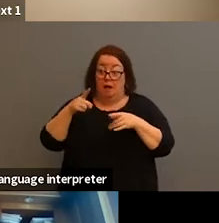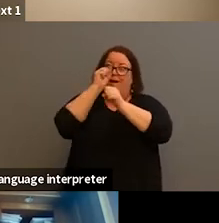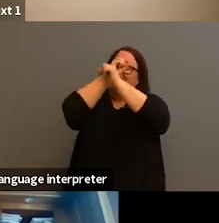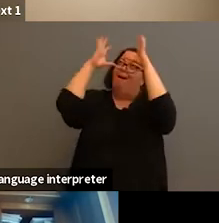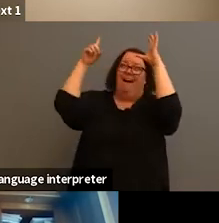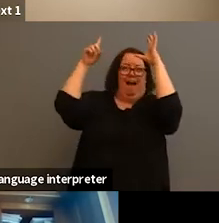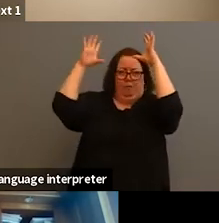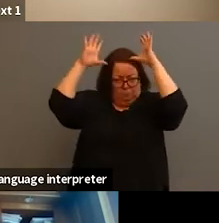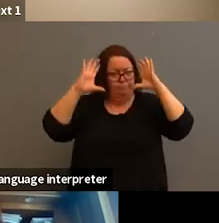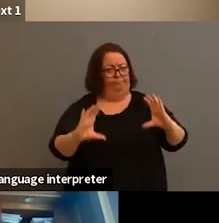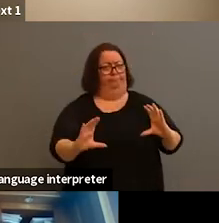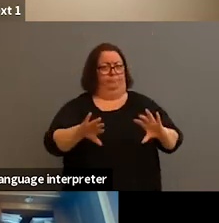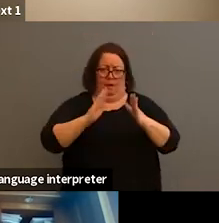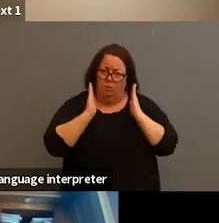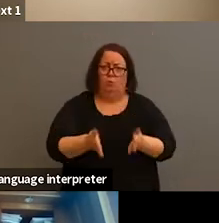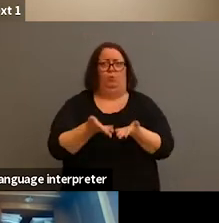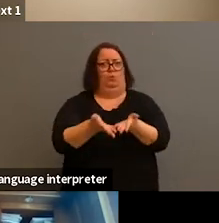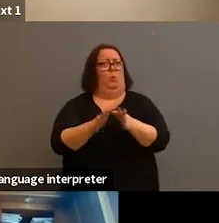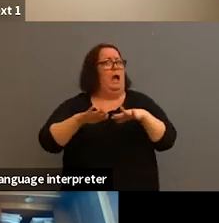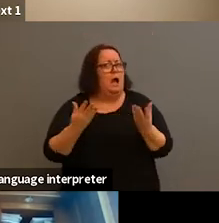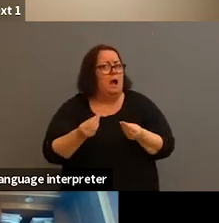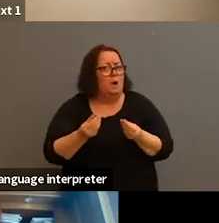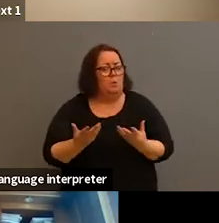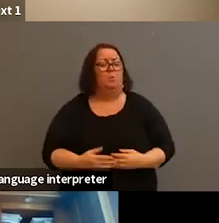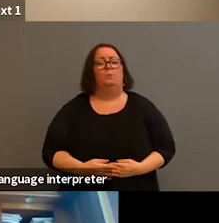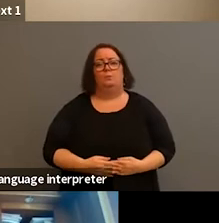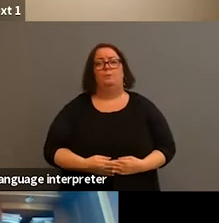and as I'm supposed to also introduce the Swedish perspective,